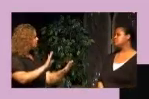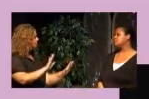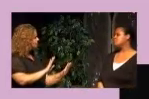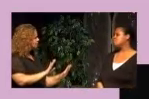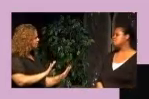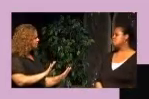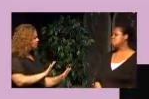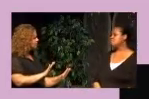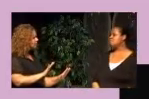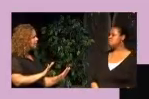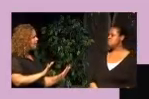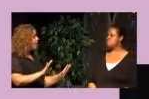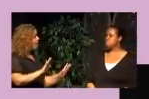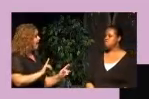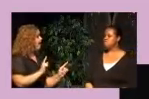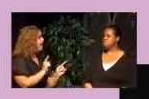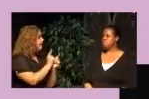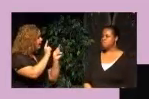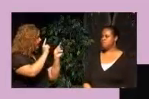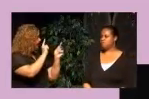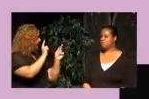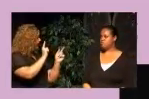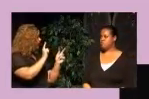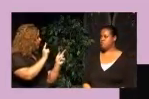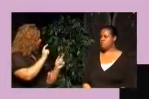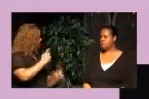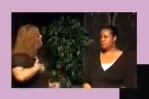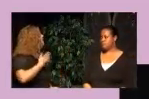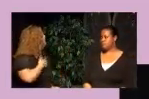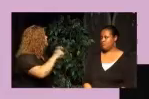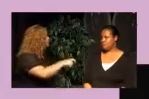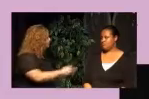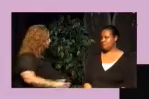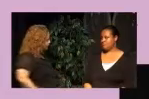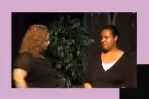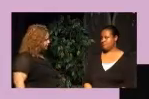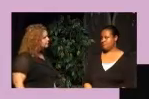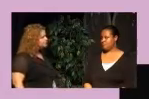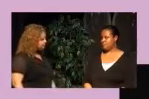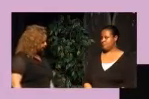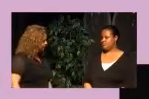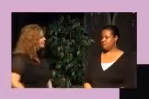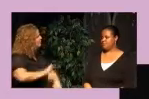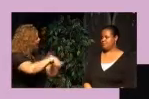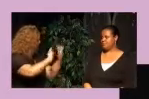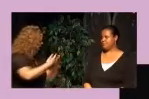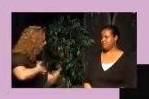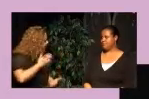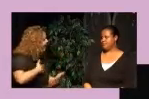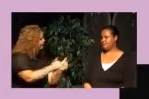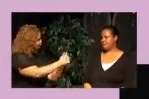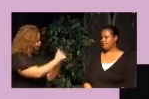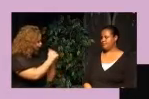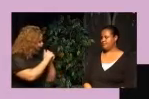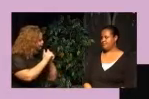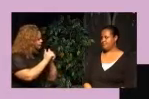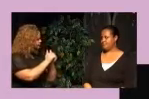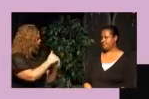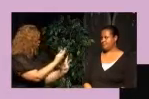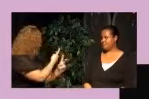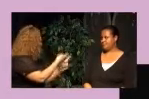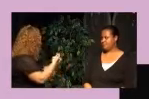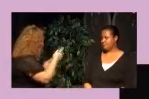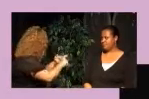Let's treat the accident of your meeting as a happy one instead. Let's all be together. You make